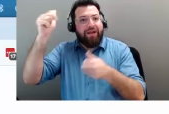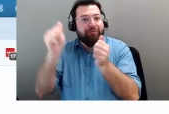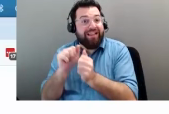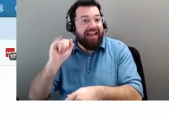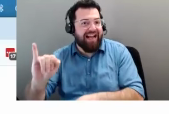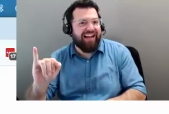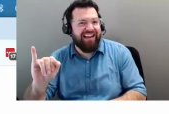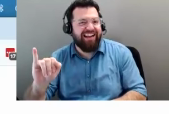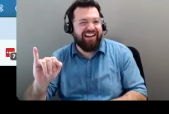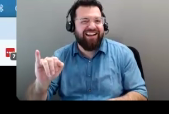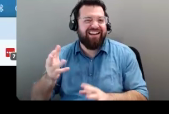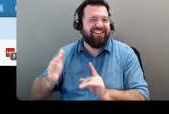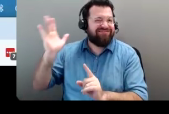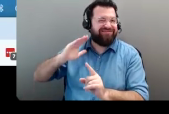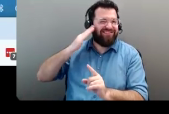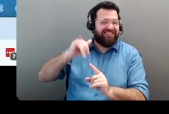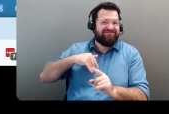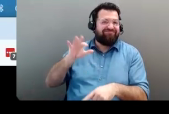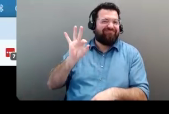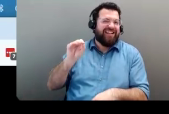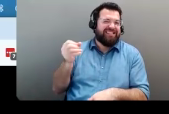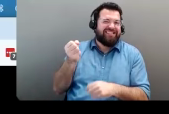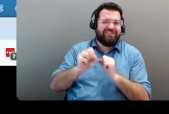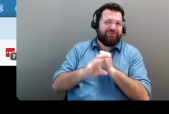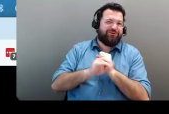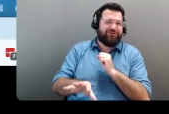to do that callback from. Yeah, to do the callback. Yeah.